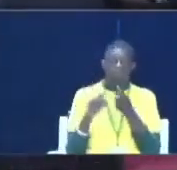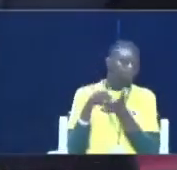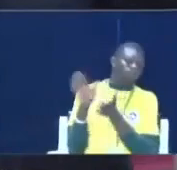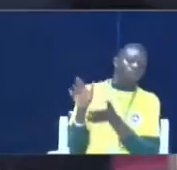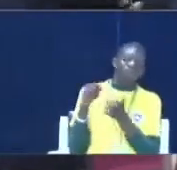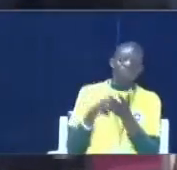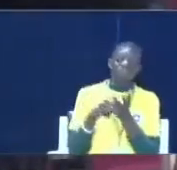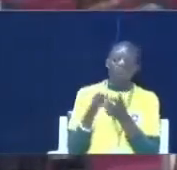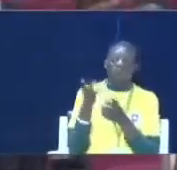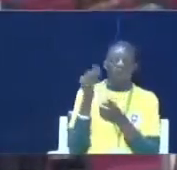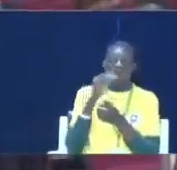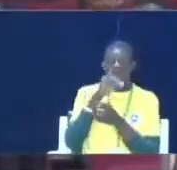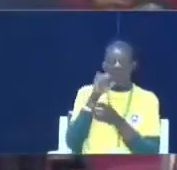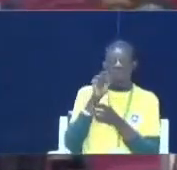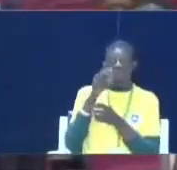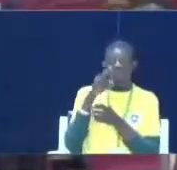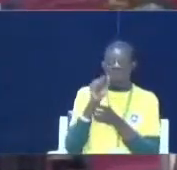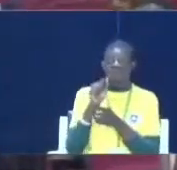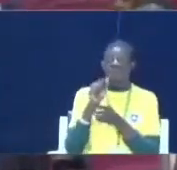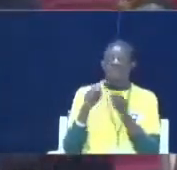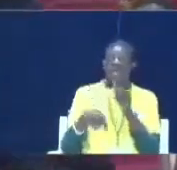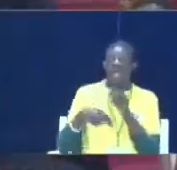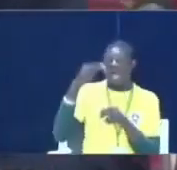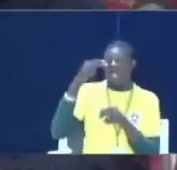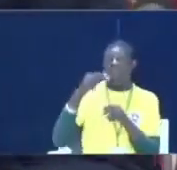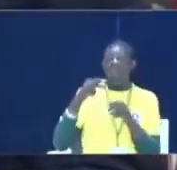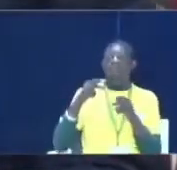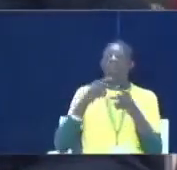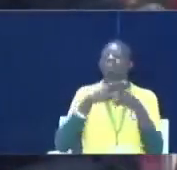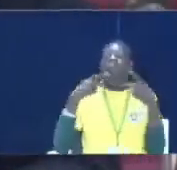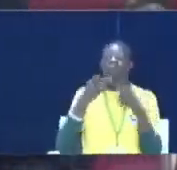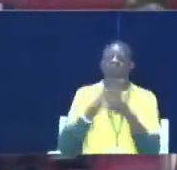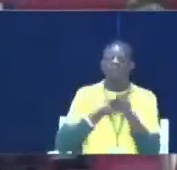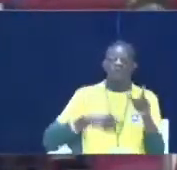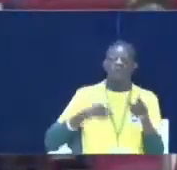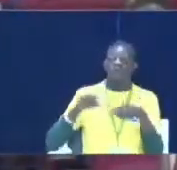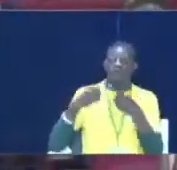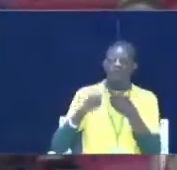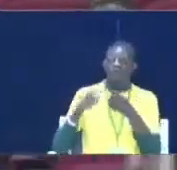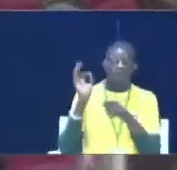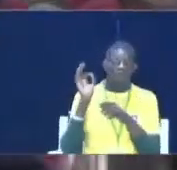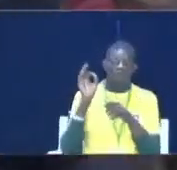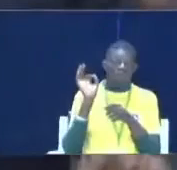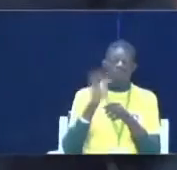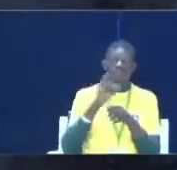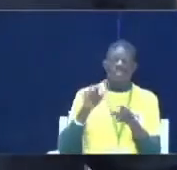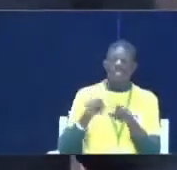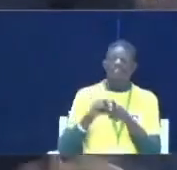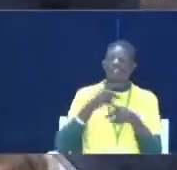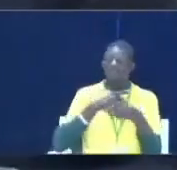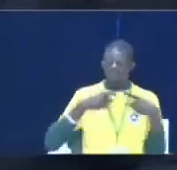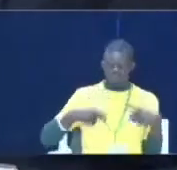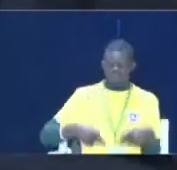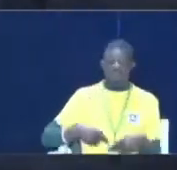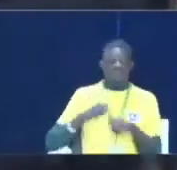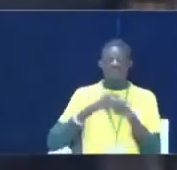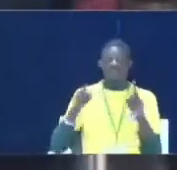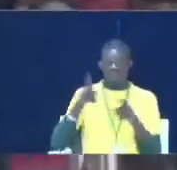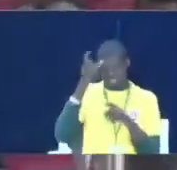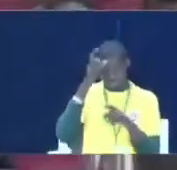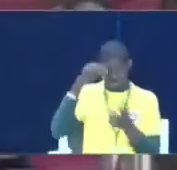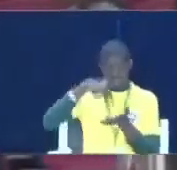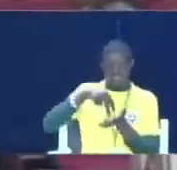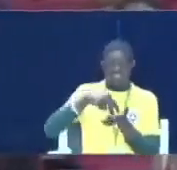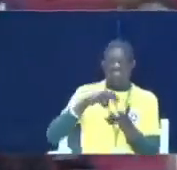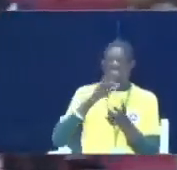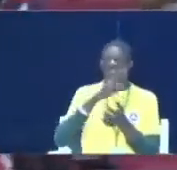This was Joshua, a high priest of the Lord, called to function as a priest in the house of the Lord. But the devil was standing at